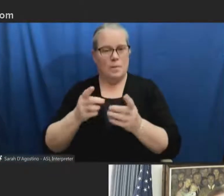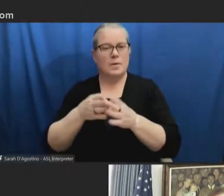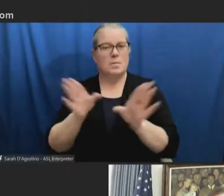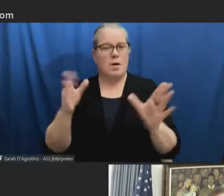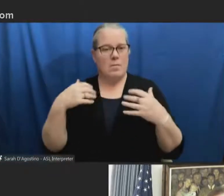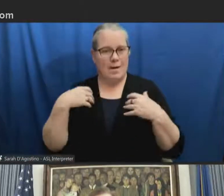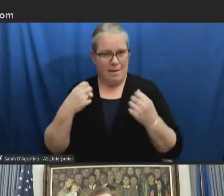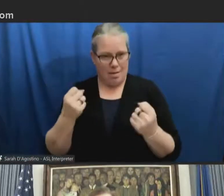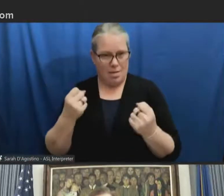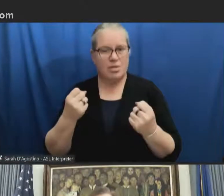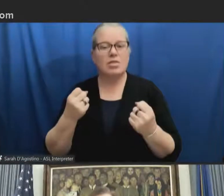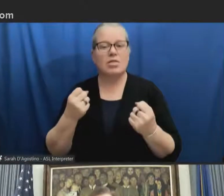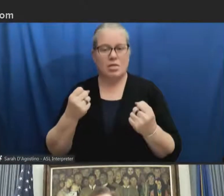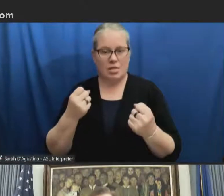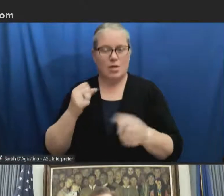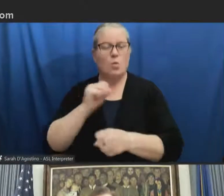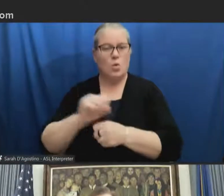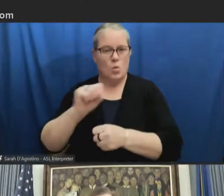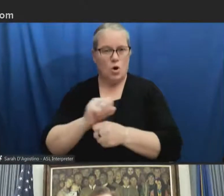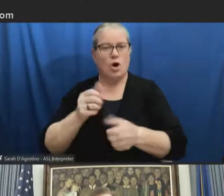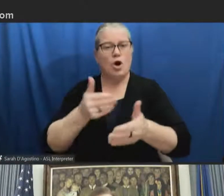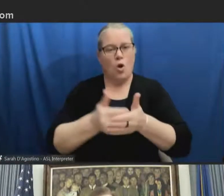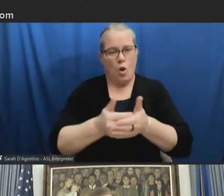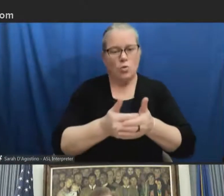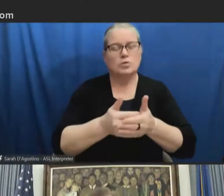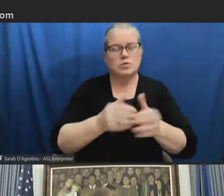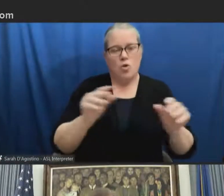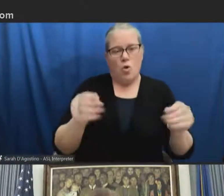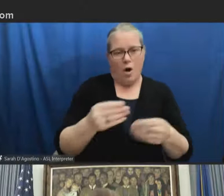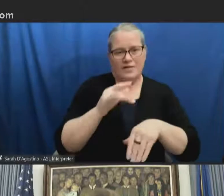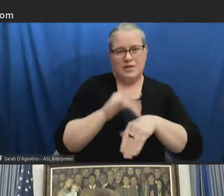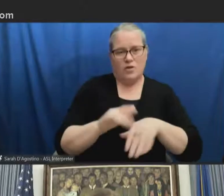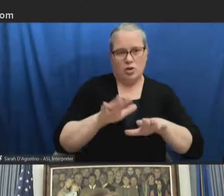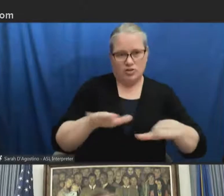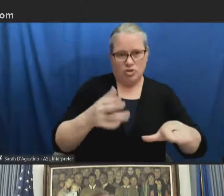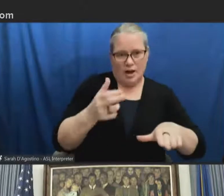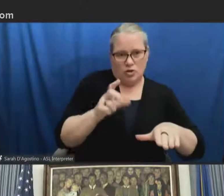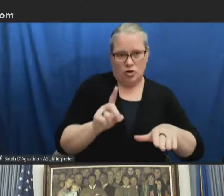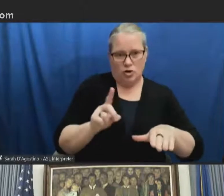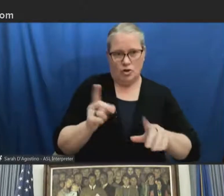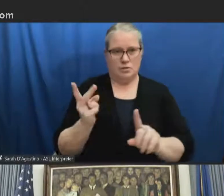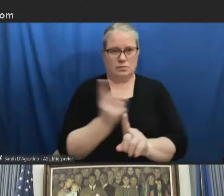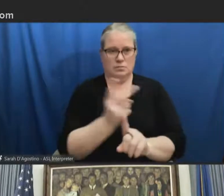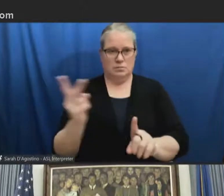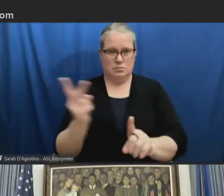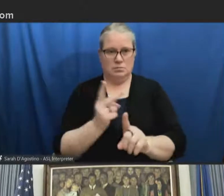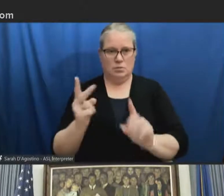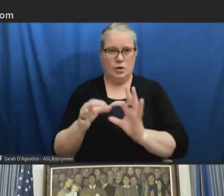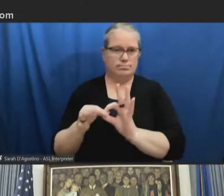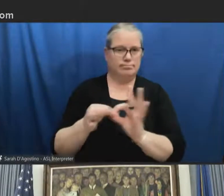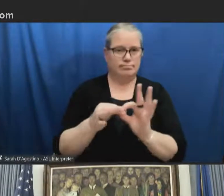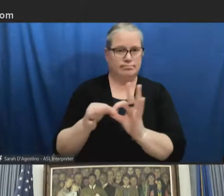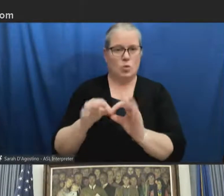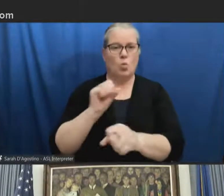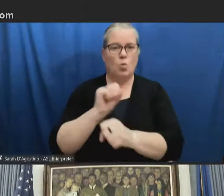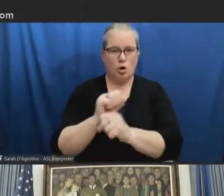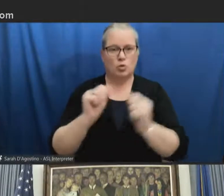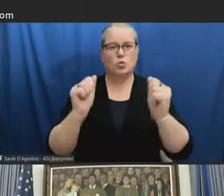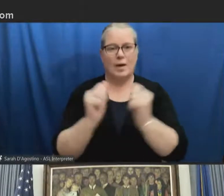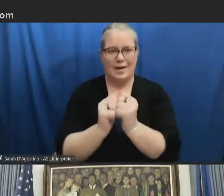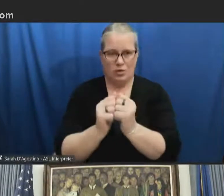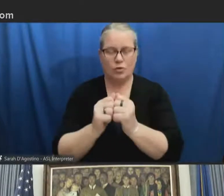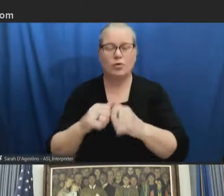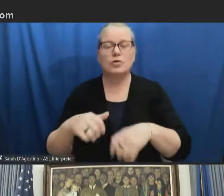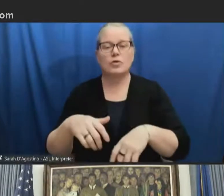closely with the Office of Early Childhood, and we are working on developing further guidance to